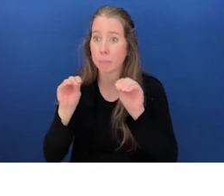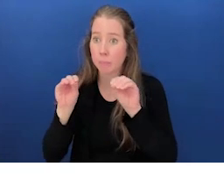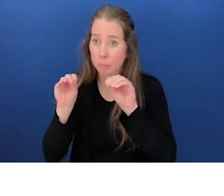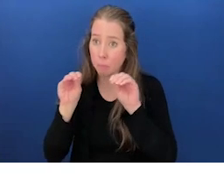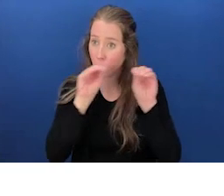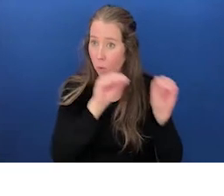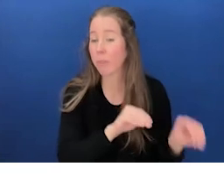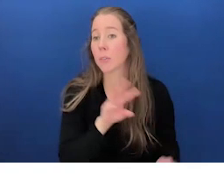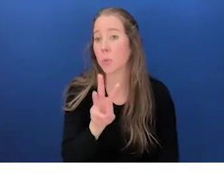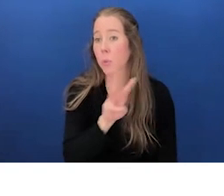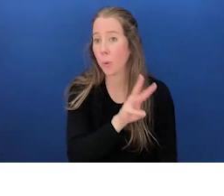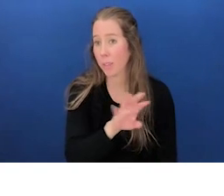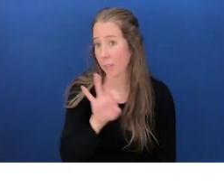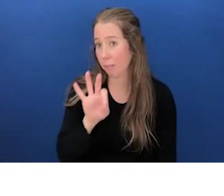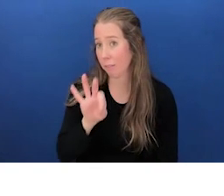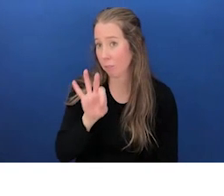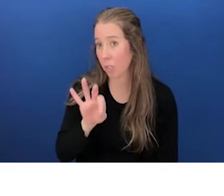campus. And